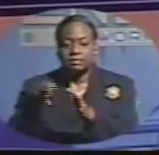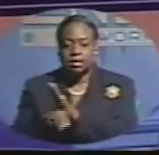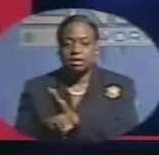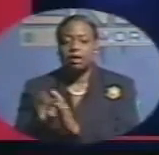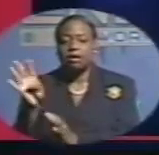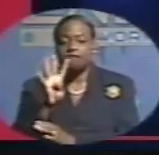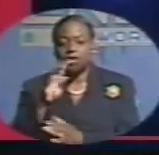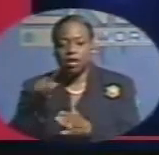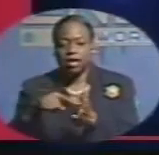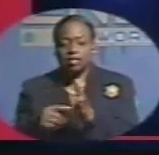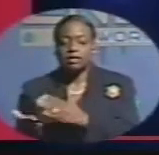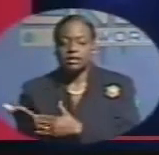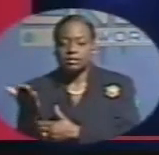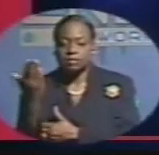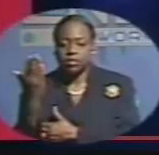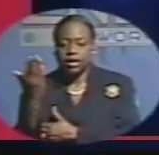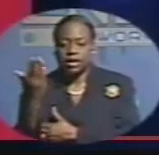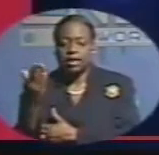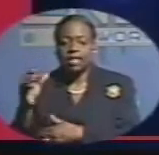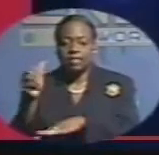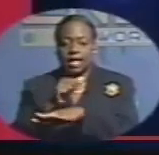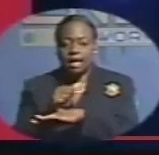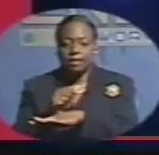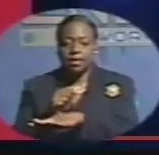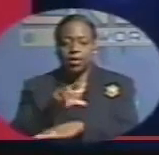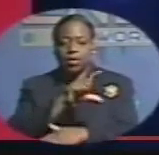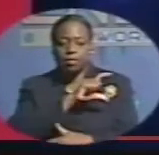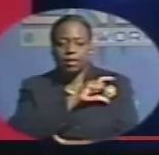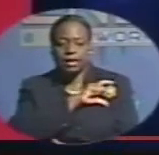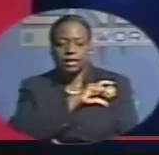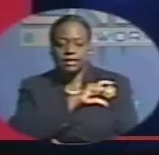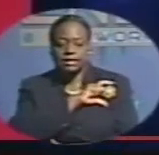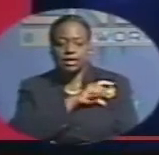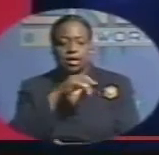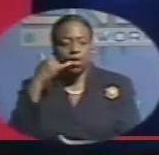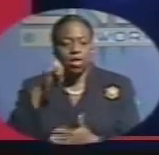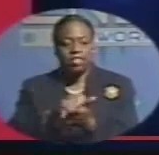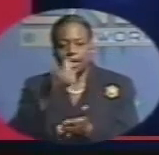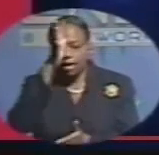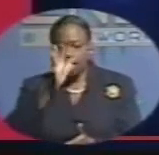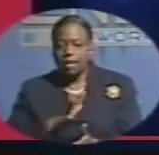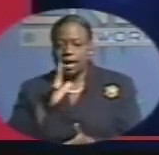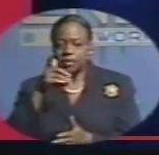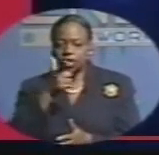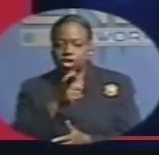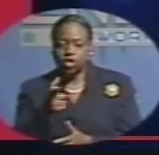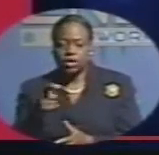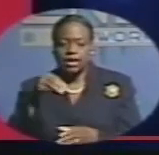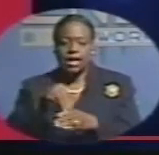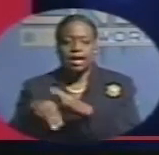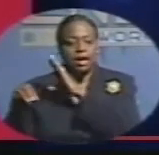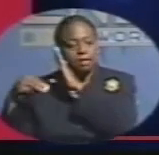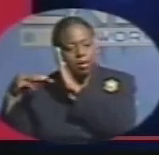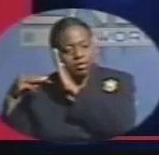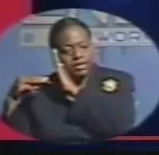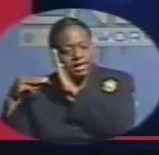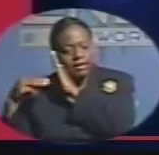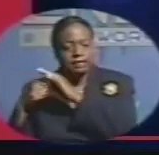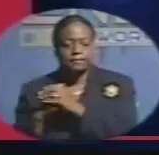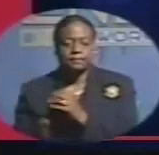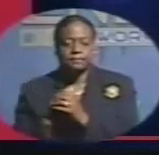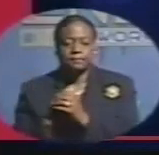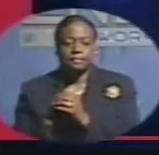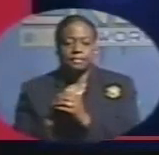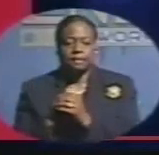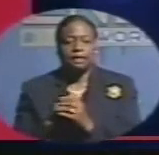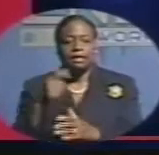o'clock this morning, Abaco police received a complaint that a man was reportedly shot while at a motel in Sandy Point. Police learned